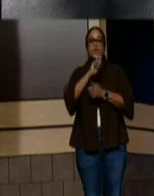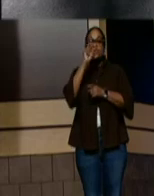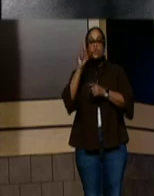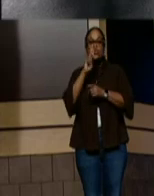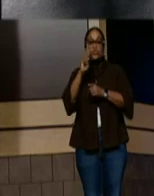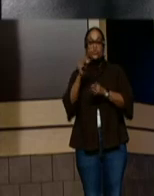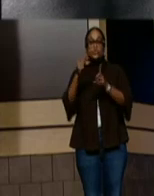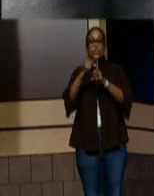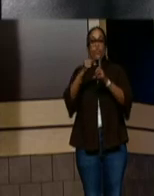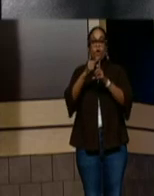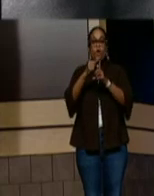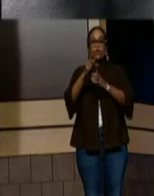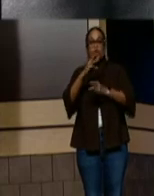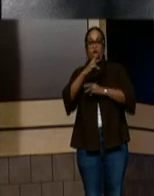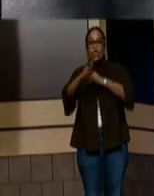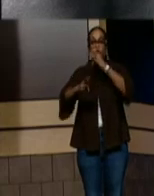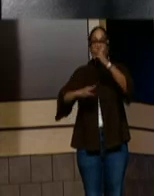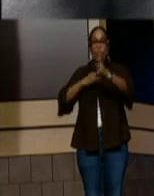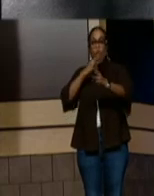global pandemic.